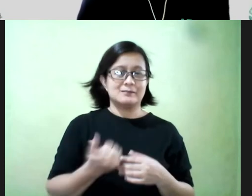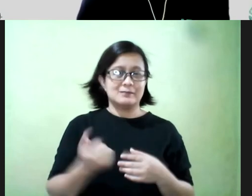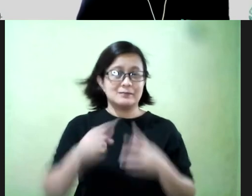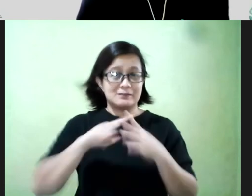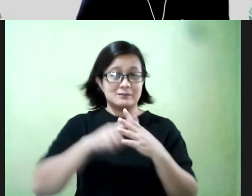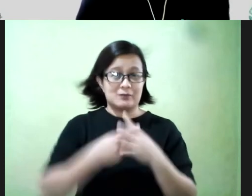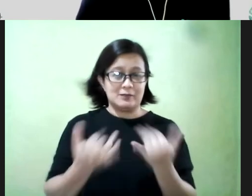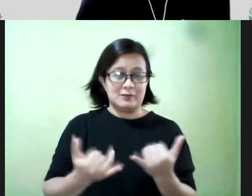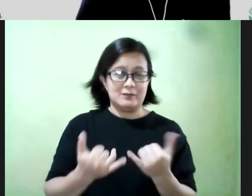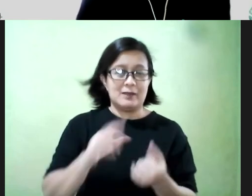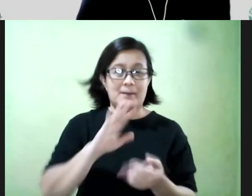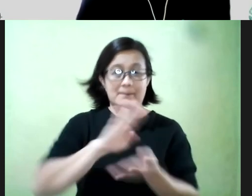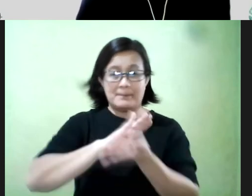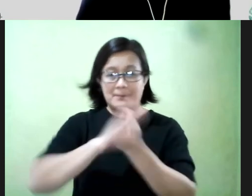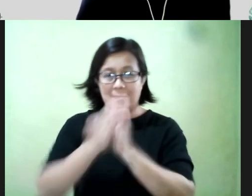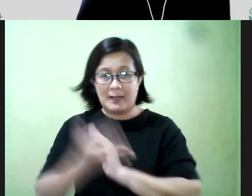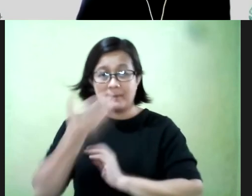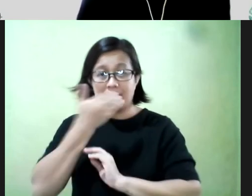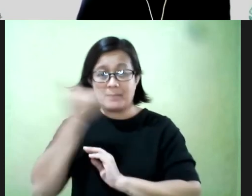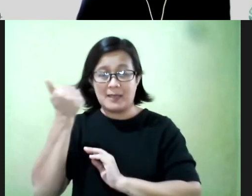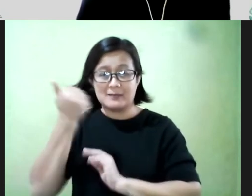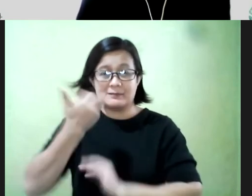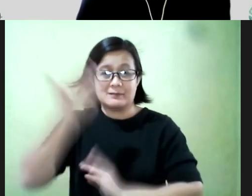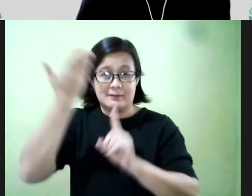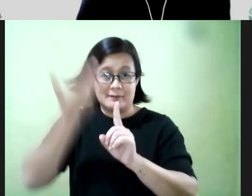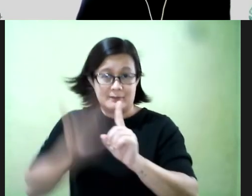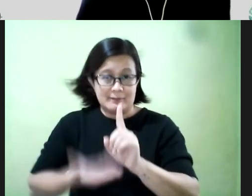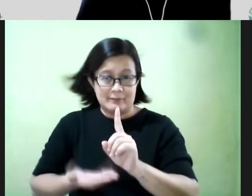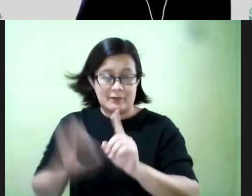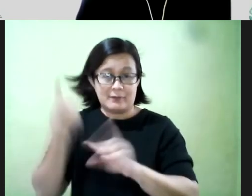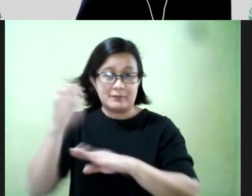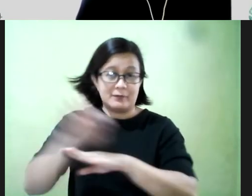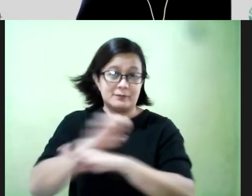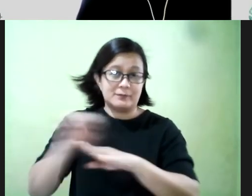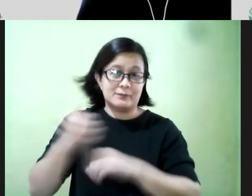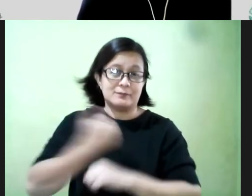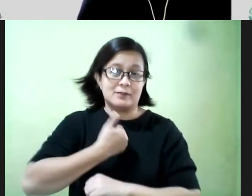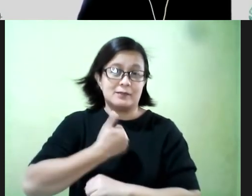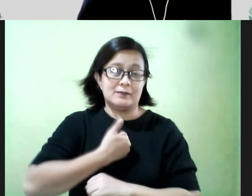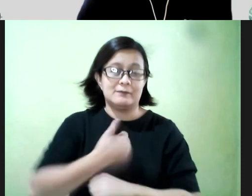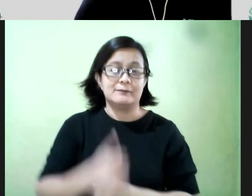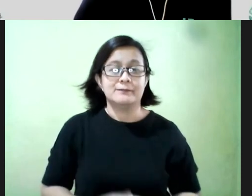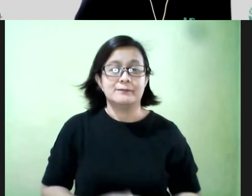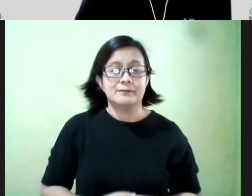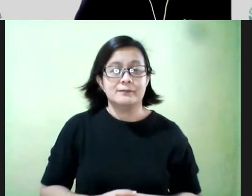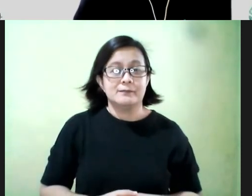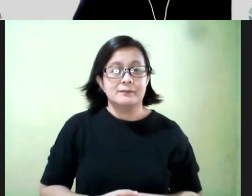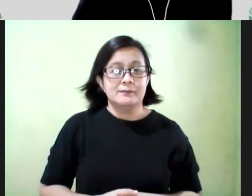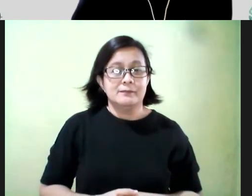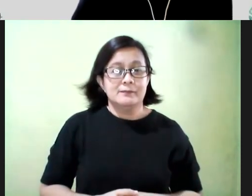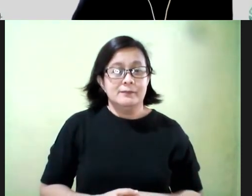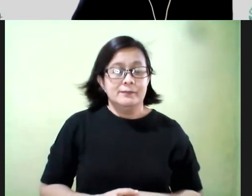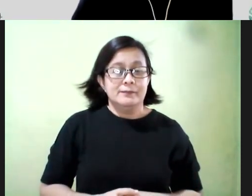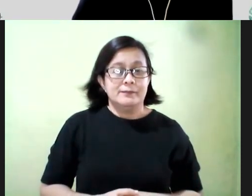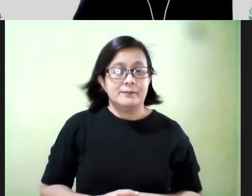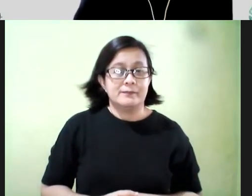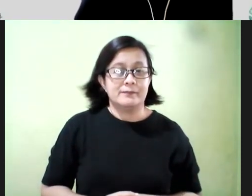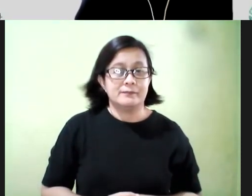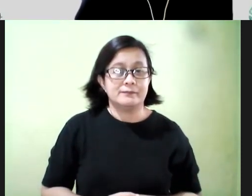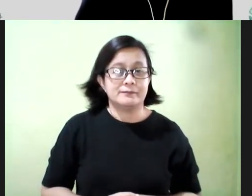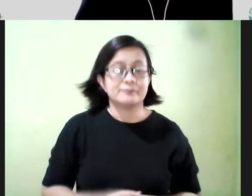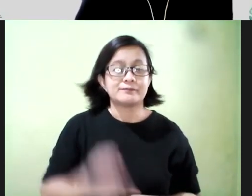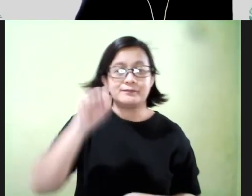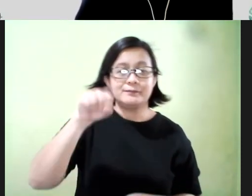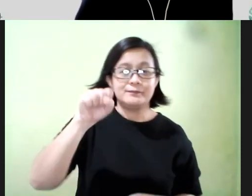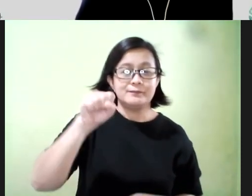become a better version of your entrepreneurial self. And basically, you want to add something? Yes, and